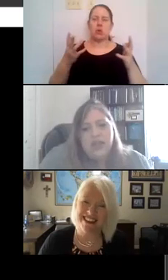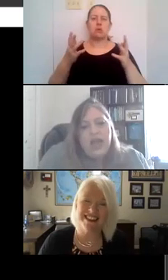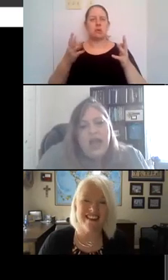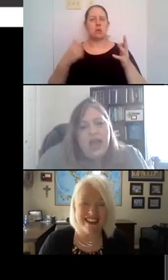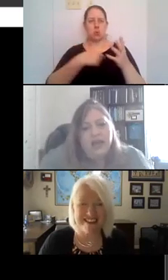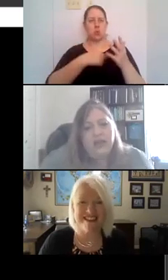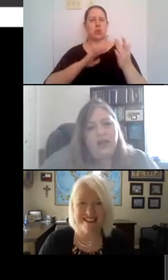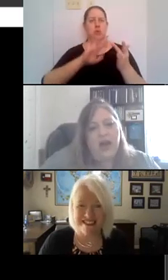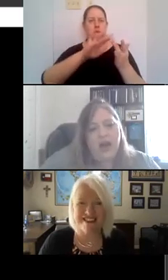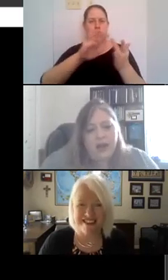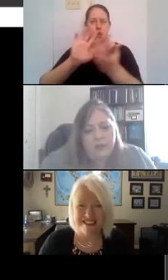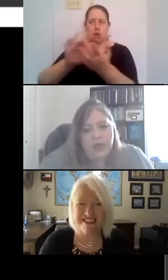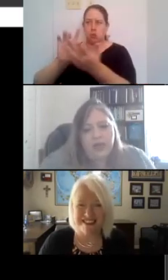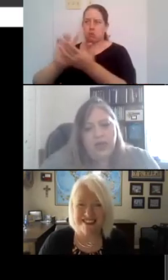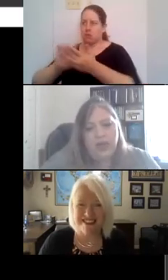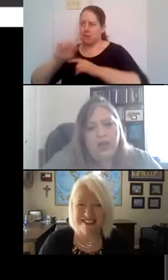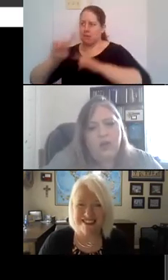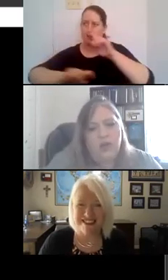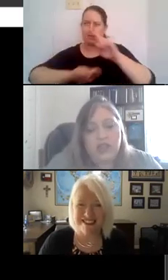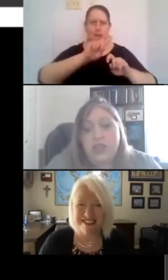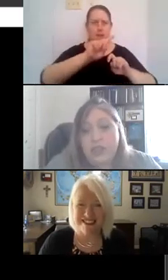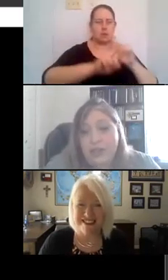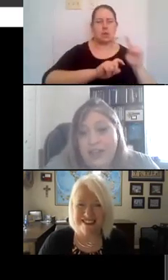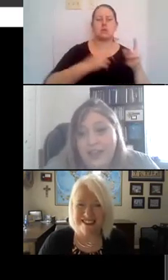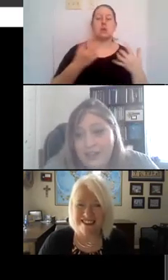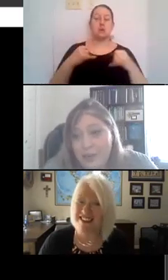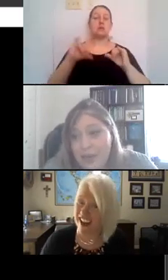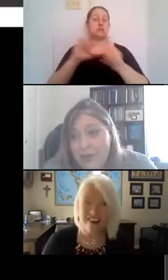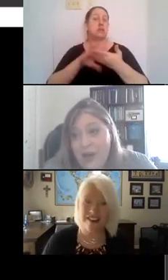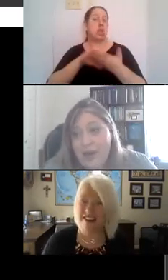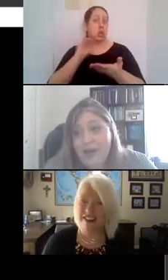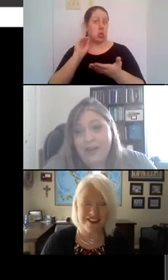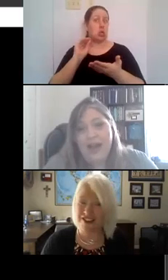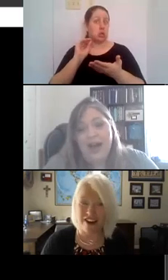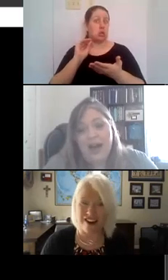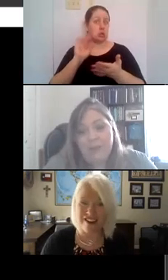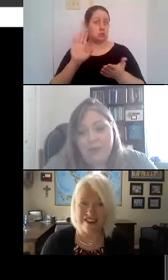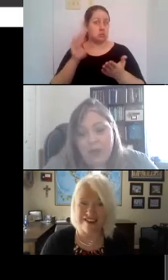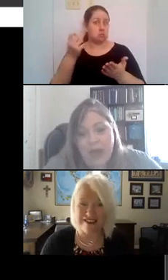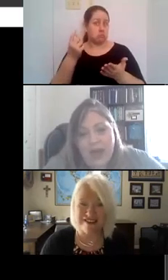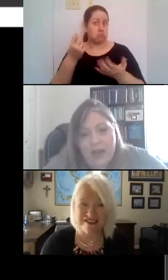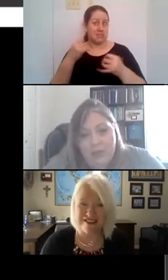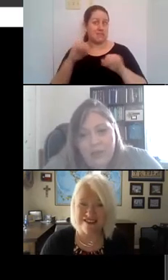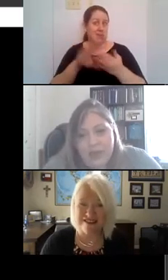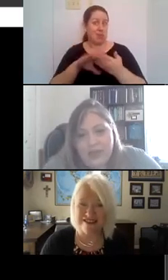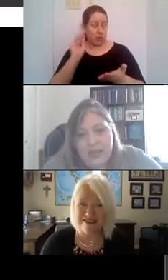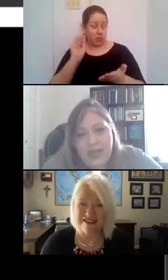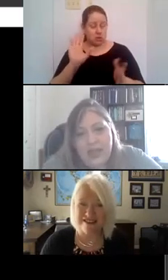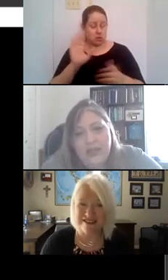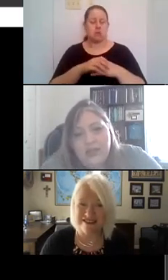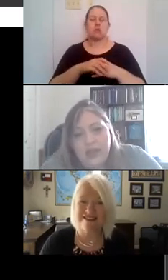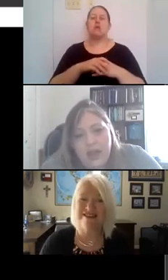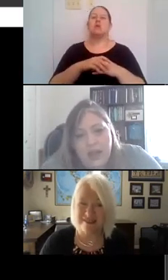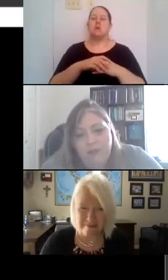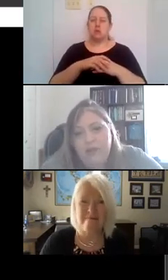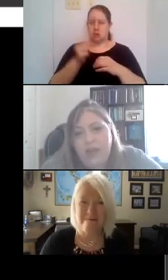questions. And we're still learning. Don't get me wrong. Sure. We had a couple amazing